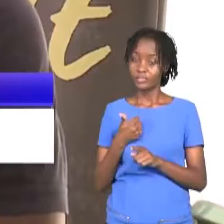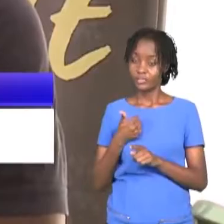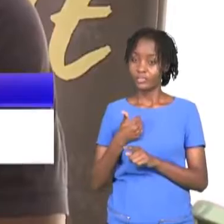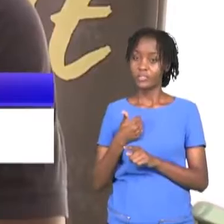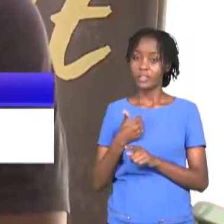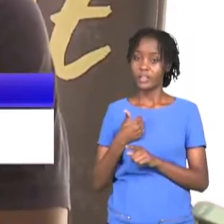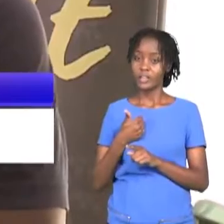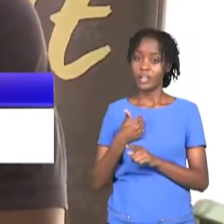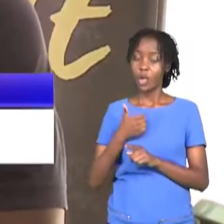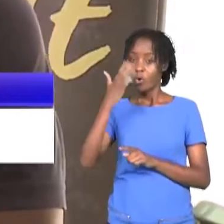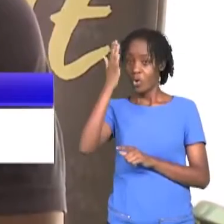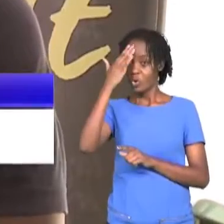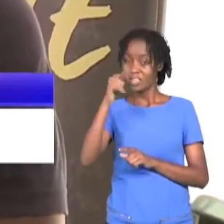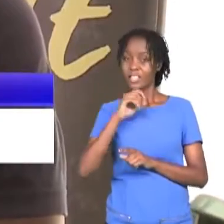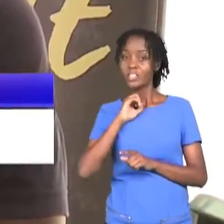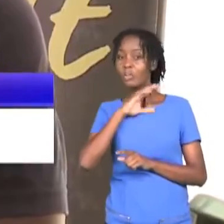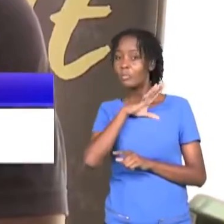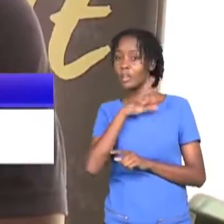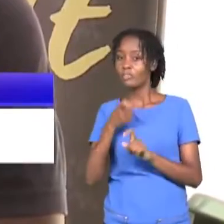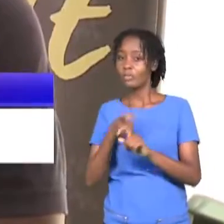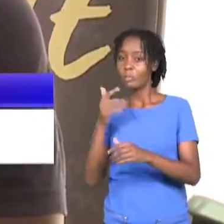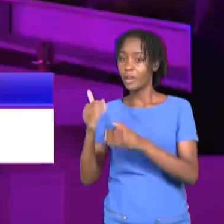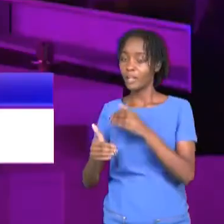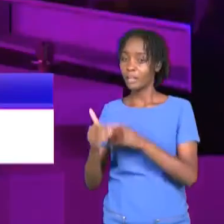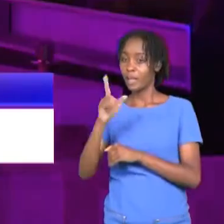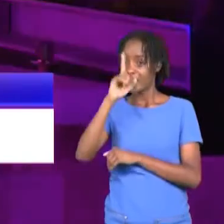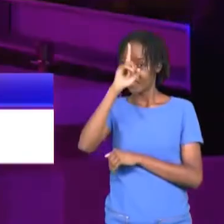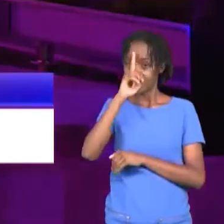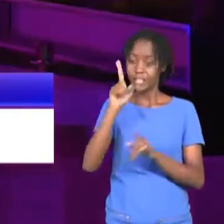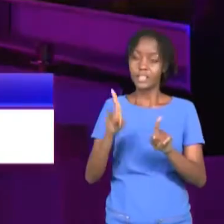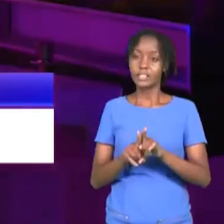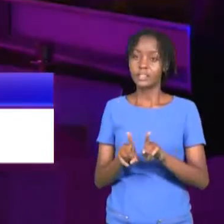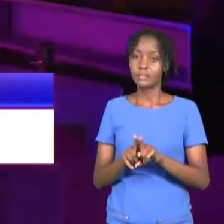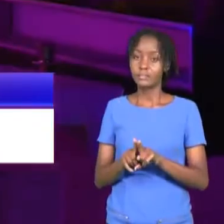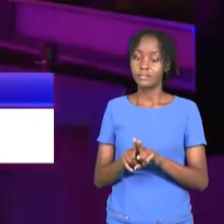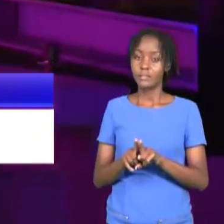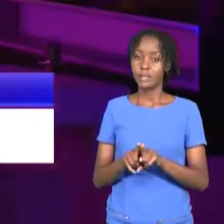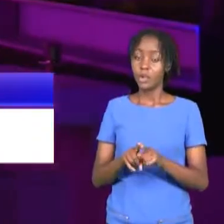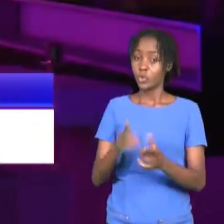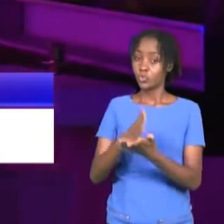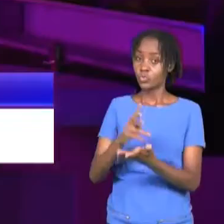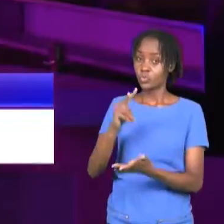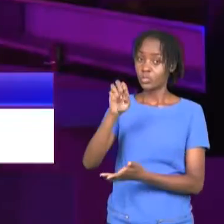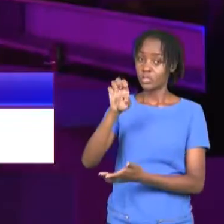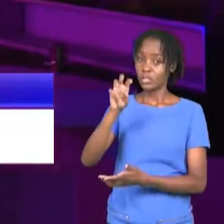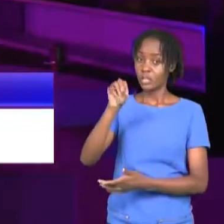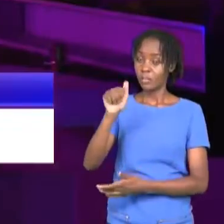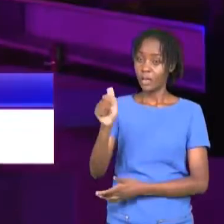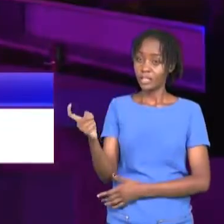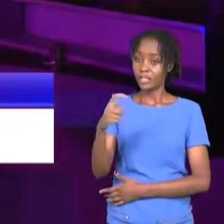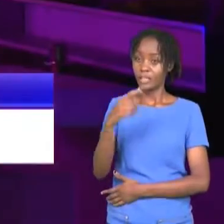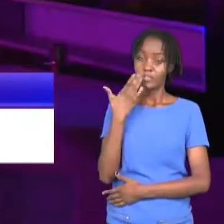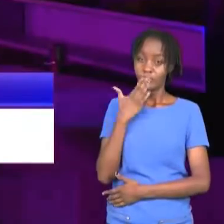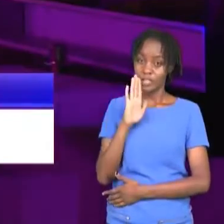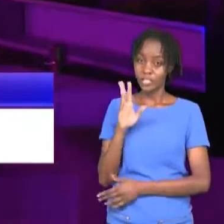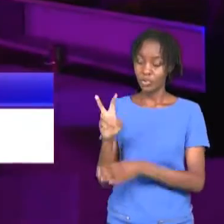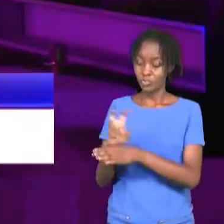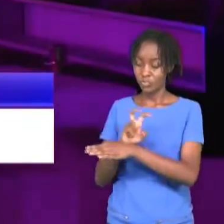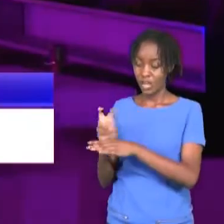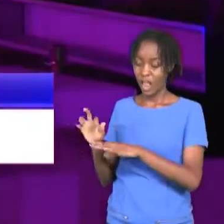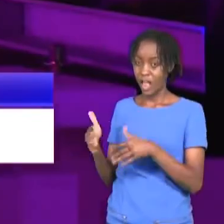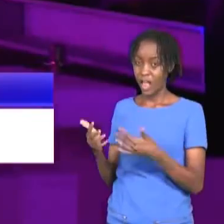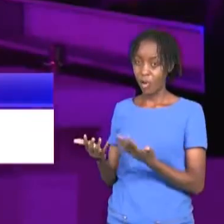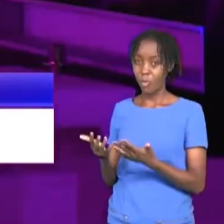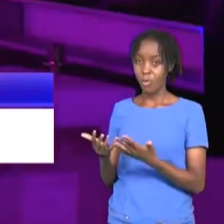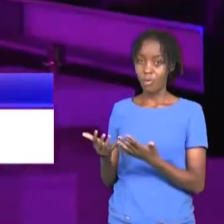around here, because they do have their right, very serious. Yes, NEMA came to assess, but they were